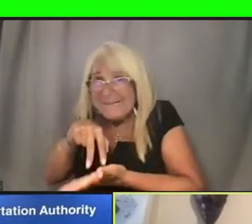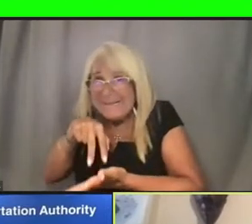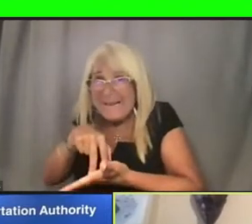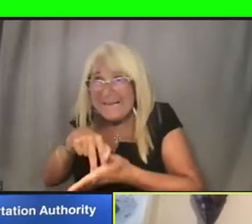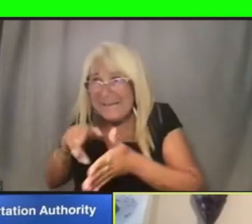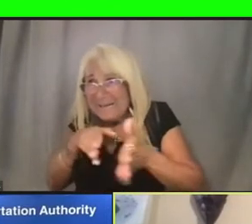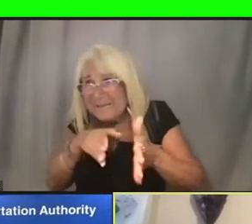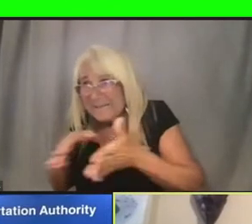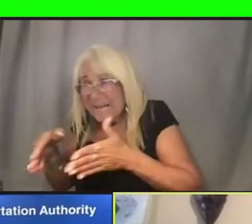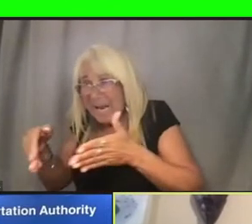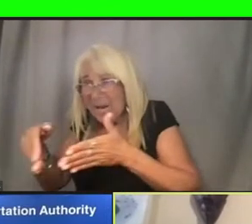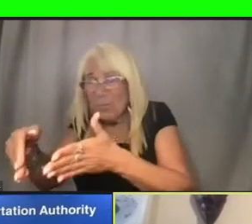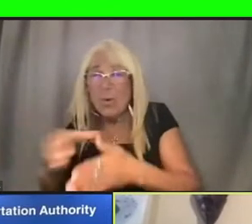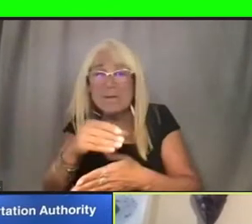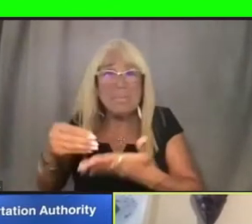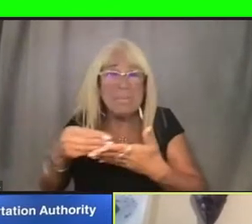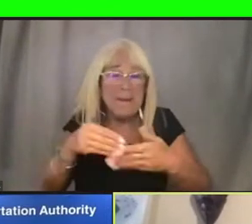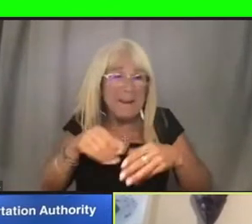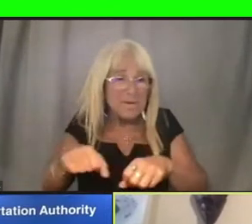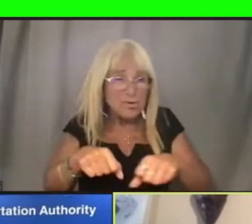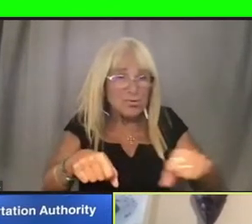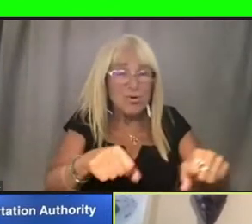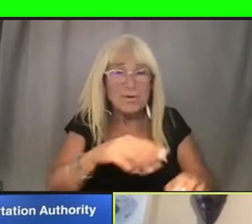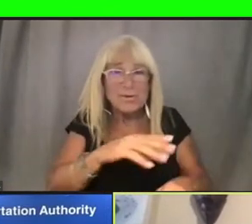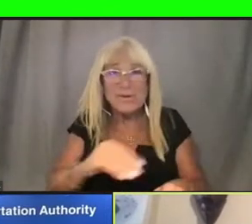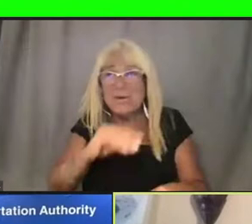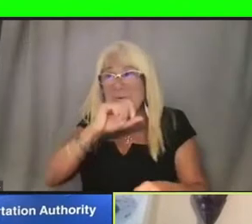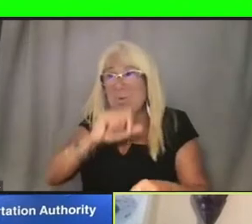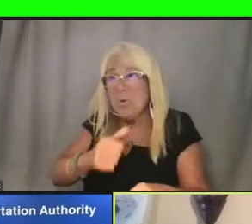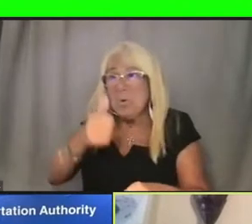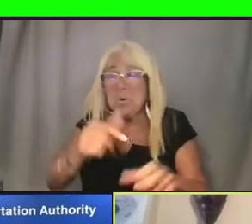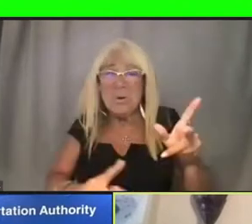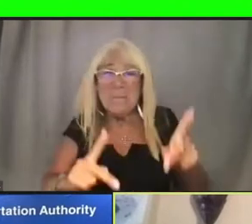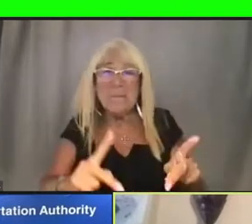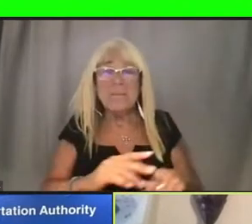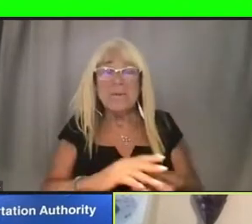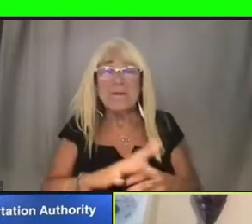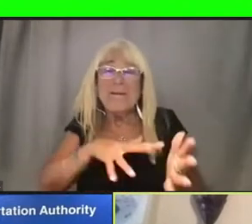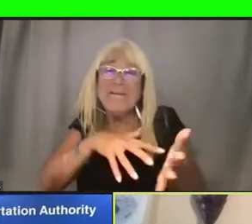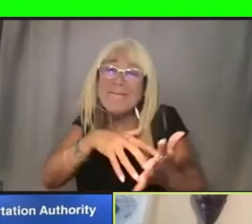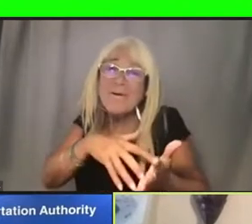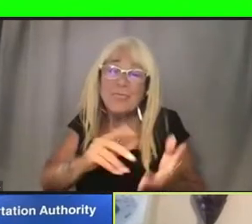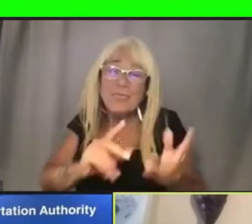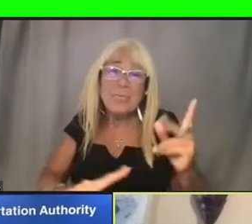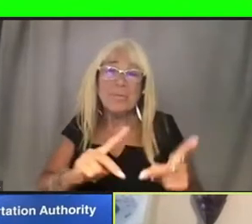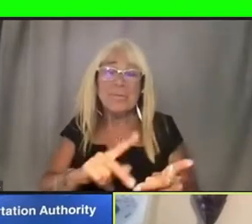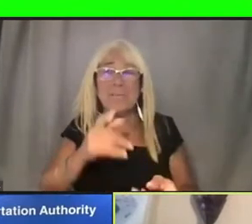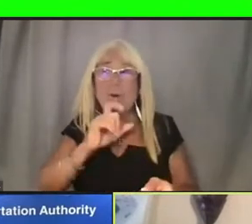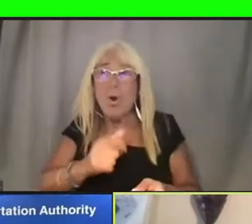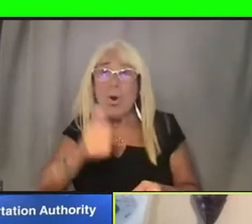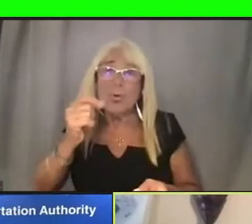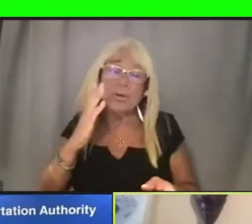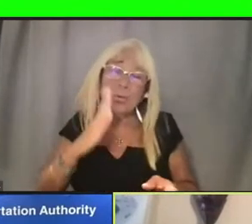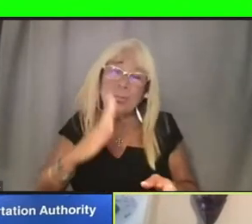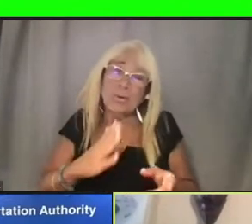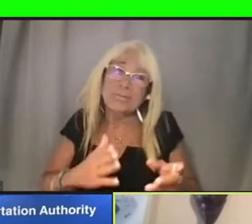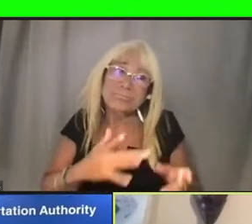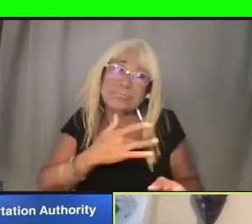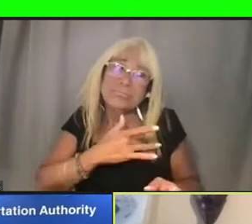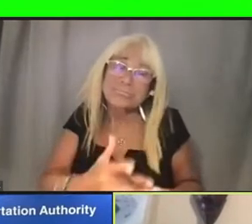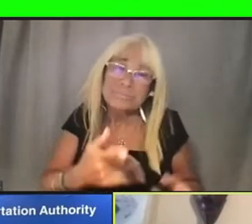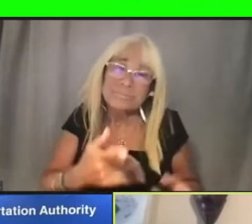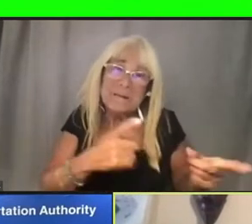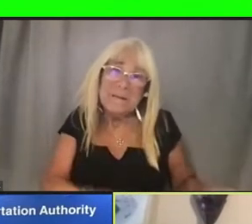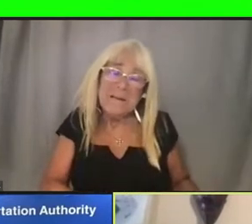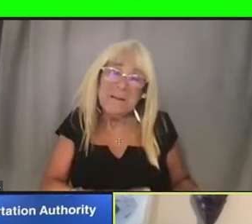99 year olds it is our most vulnerable who are most likely to be injured and killed by traffic violence the youngest oldest